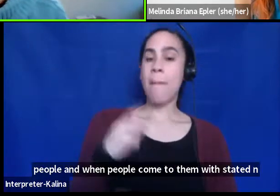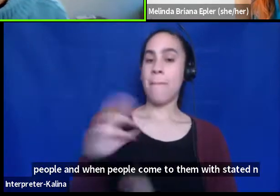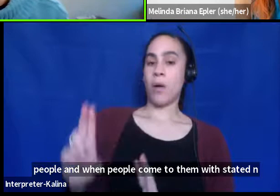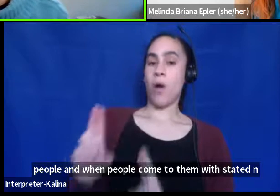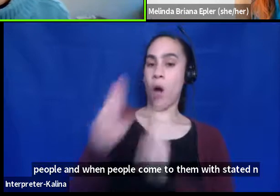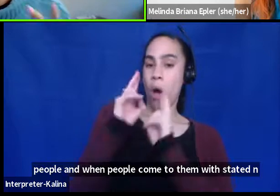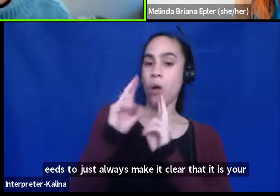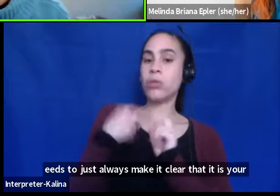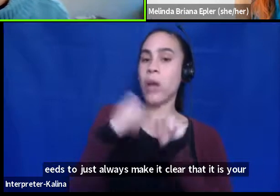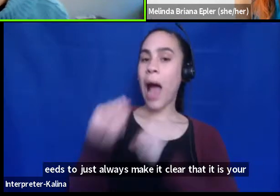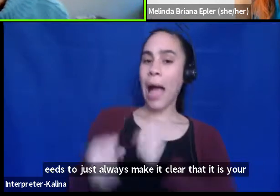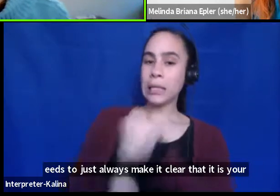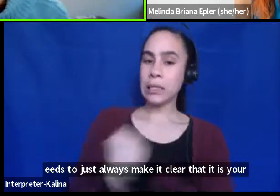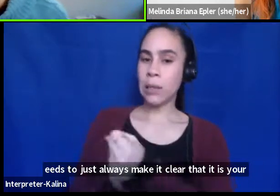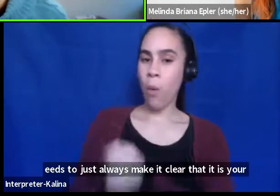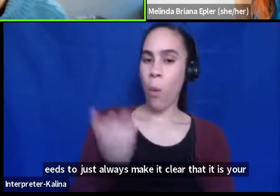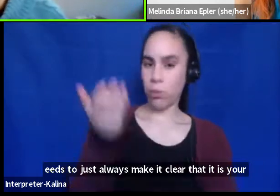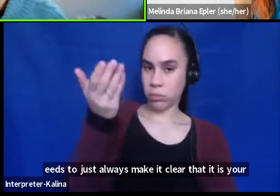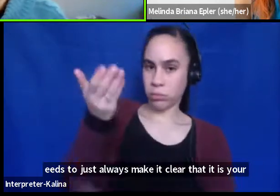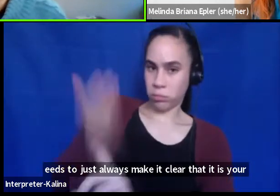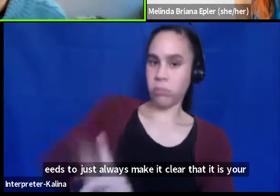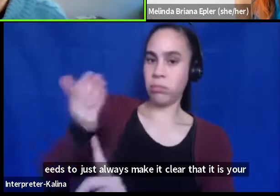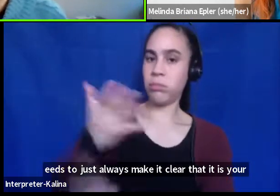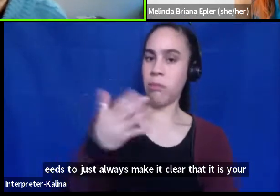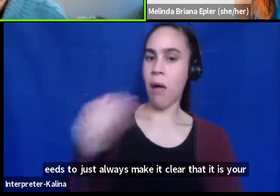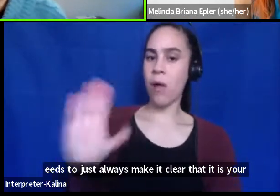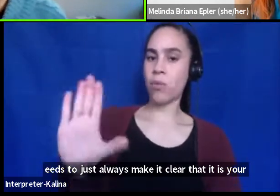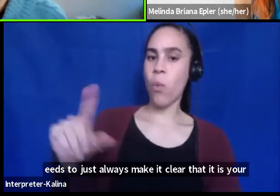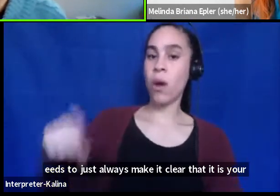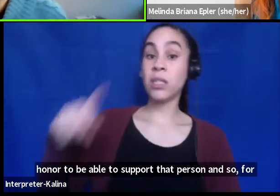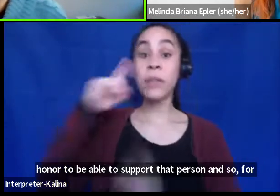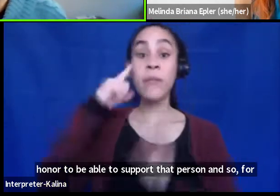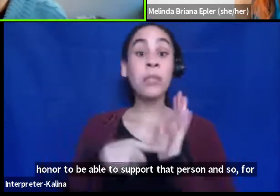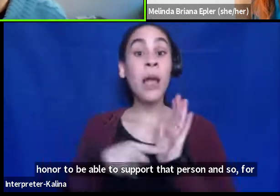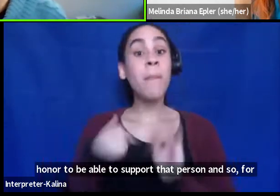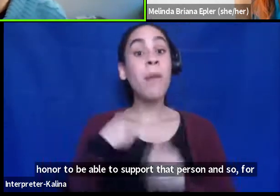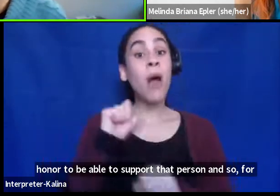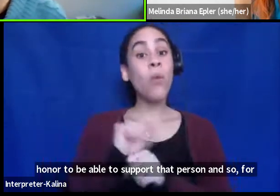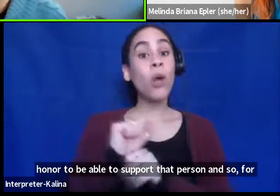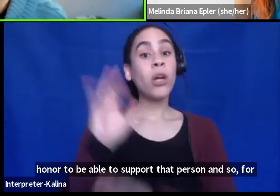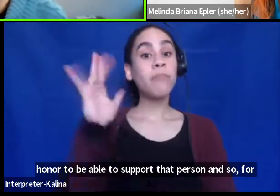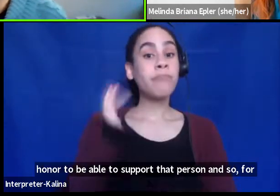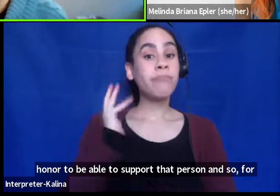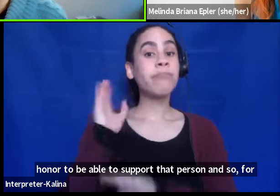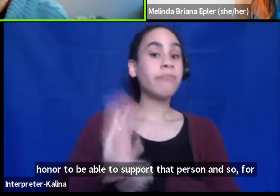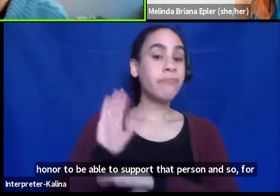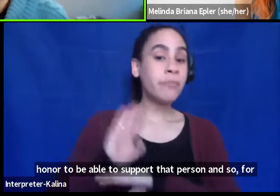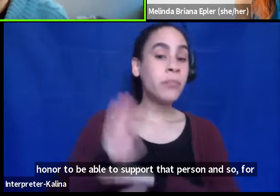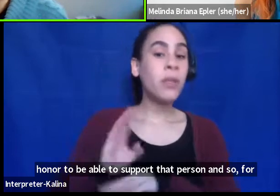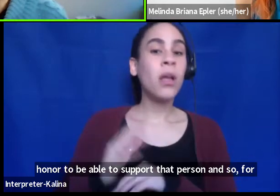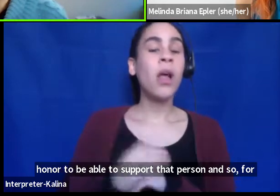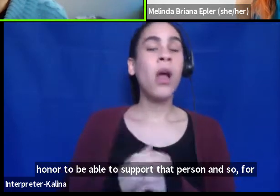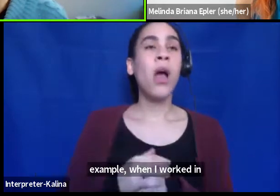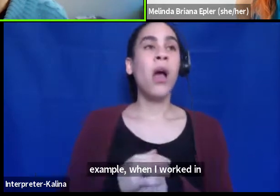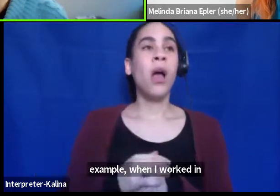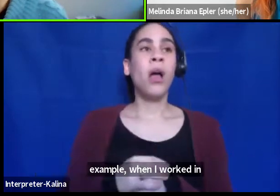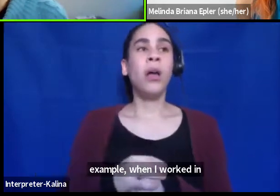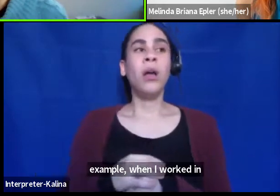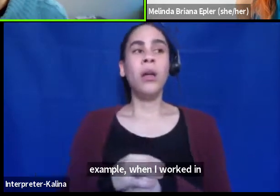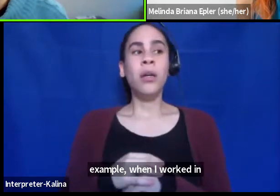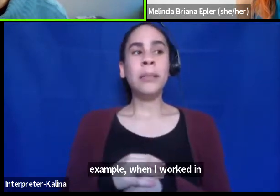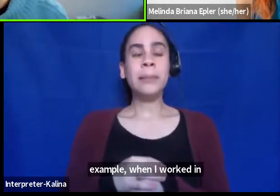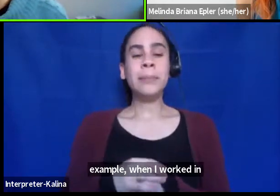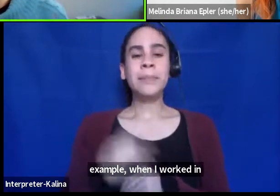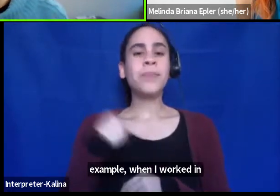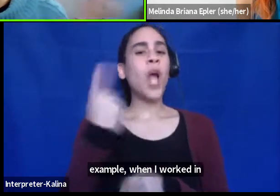that person. And so, for example, when I've worked in corporations in the past where, I'll always suggest,